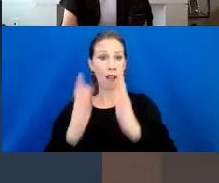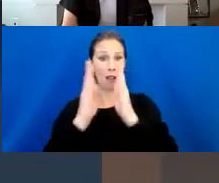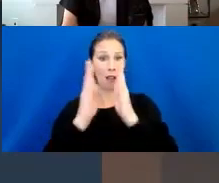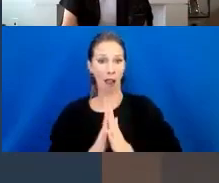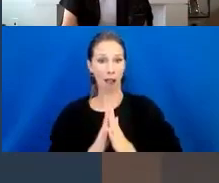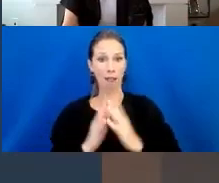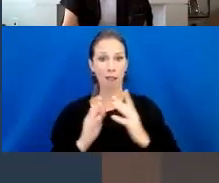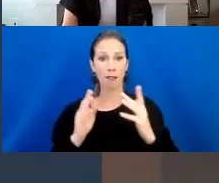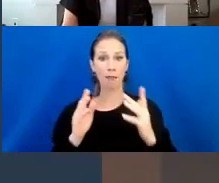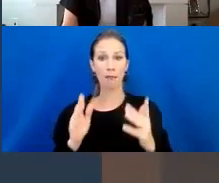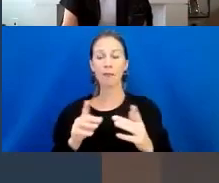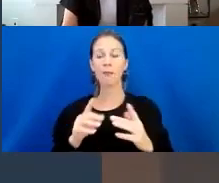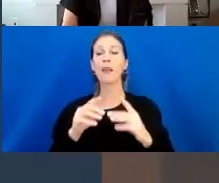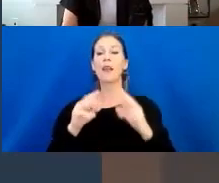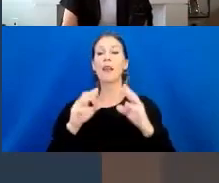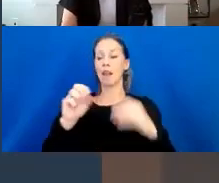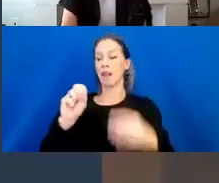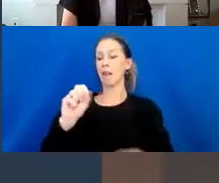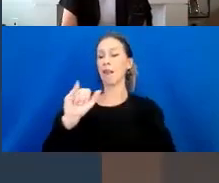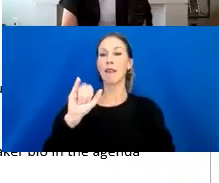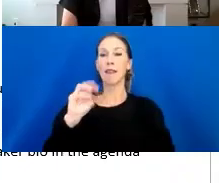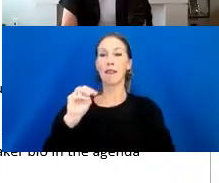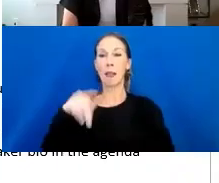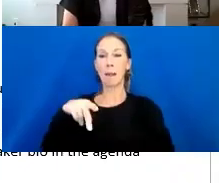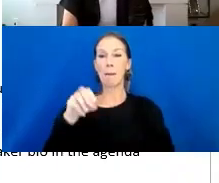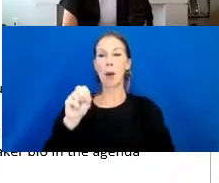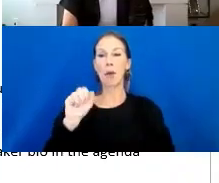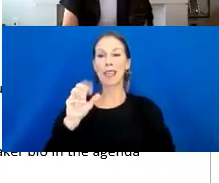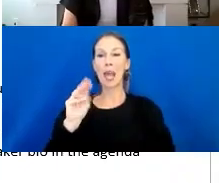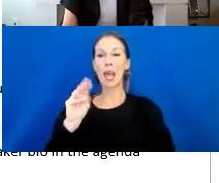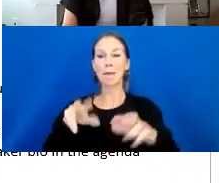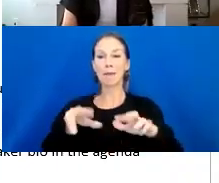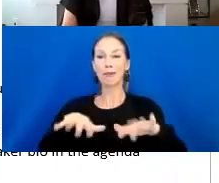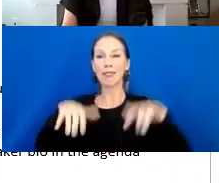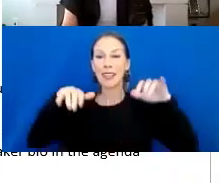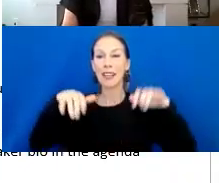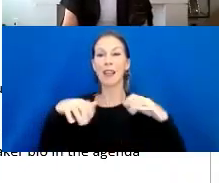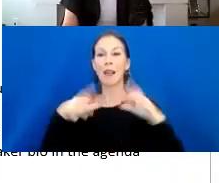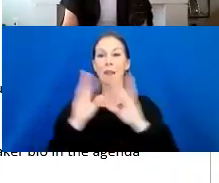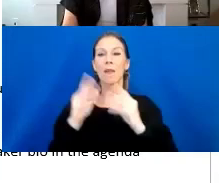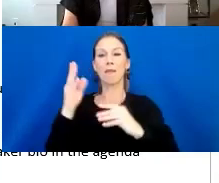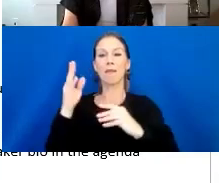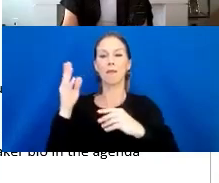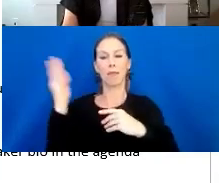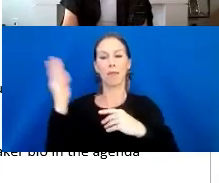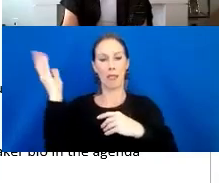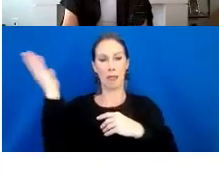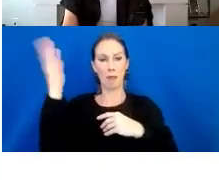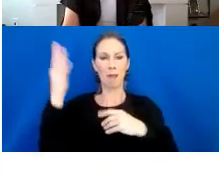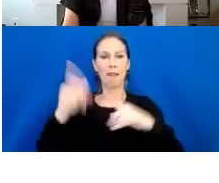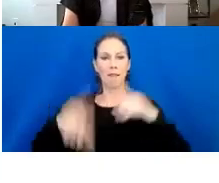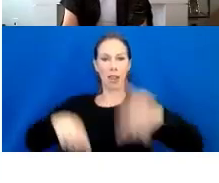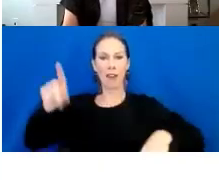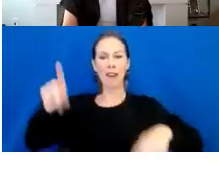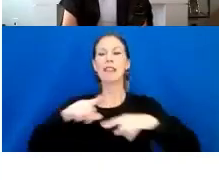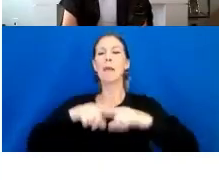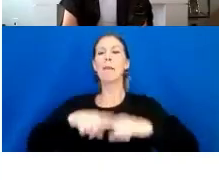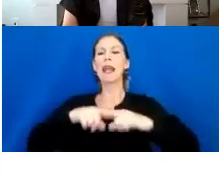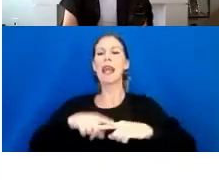across papers. Symposia vary quite a bit depending upon the nature of the submission and the plan for that